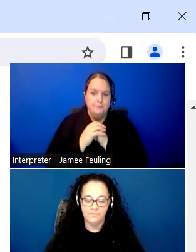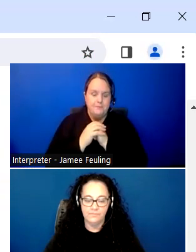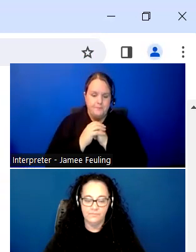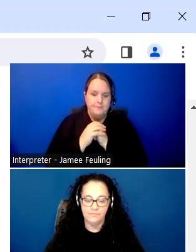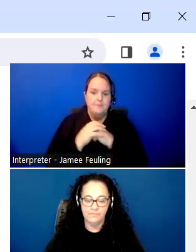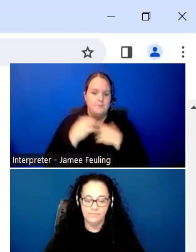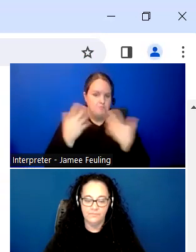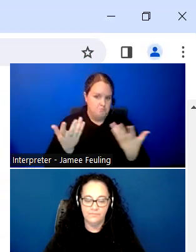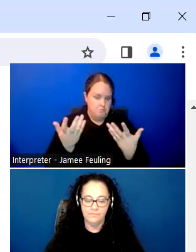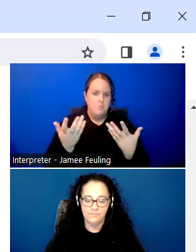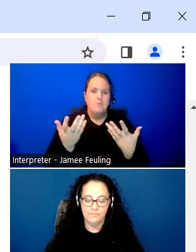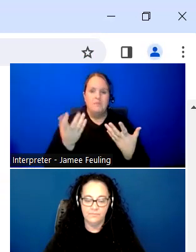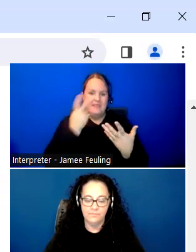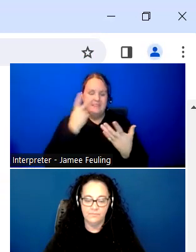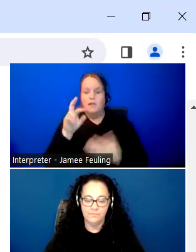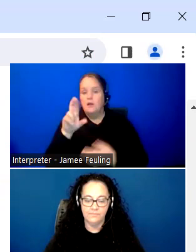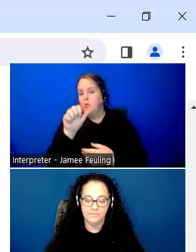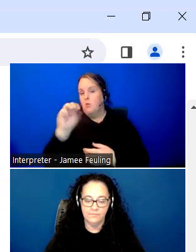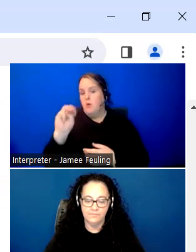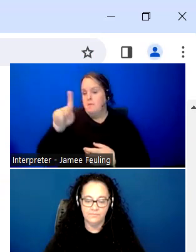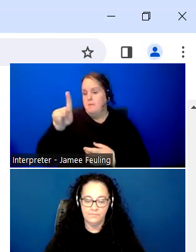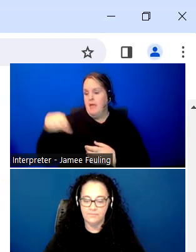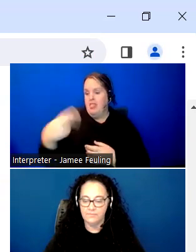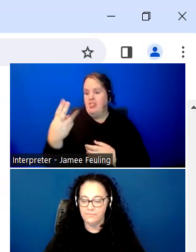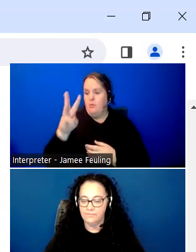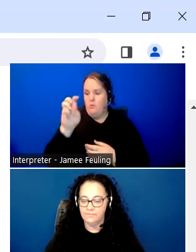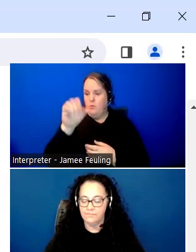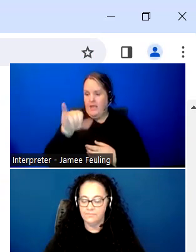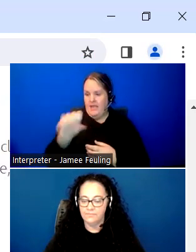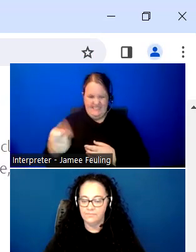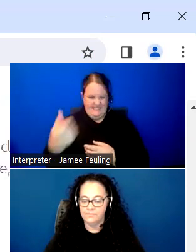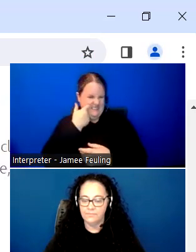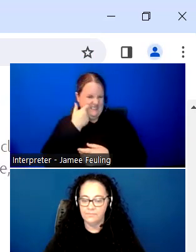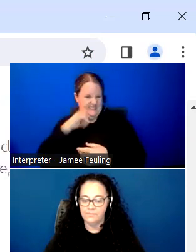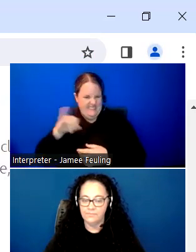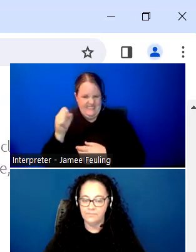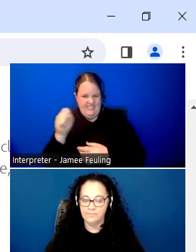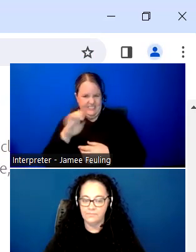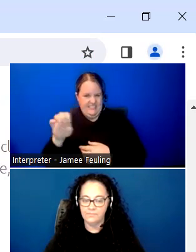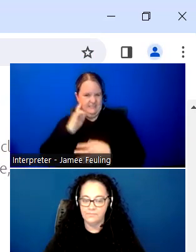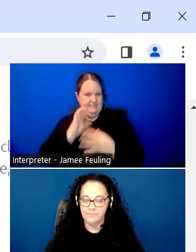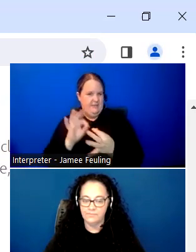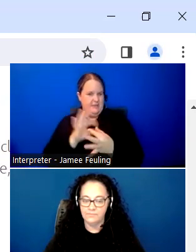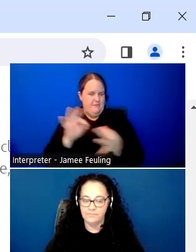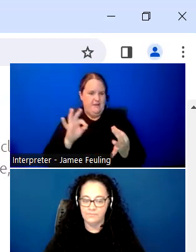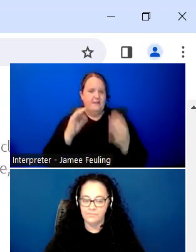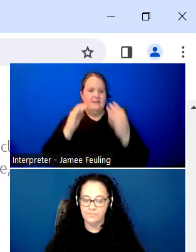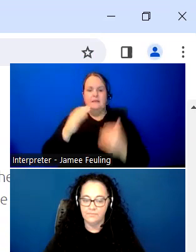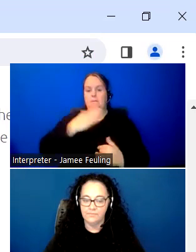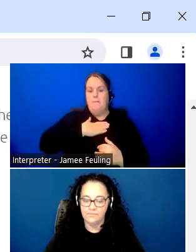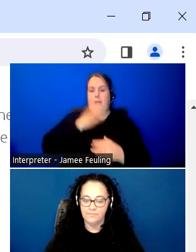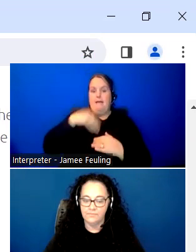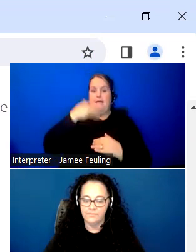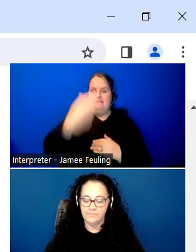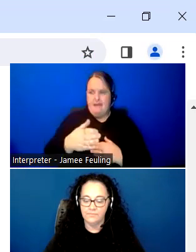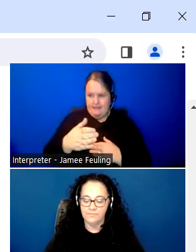Okay, and so here's RAM pathways right here. This is what Jesse was talking about. Here's a My Next Move that we were